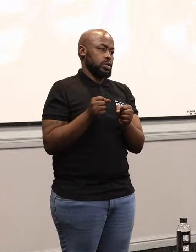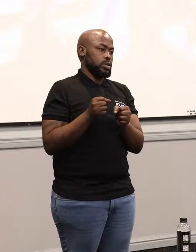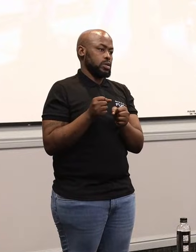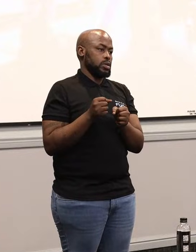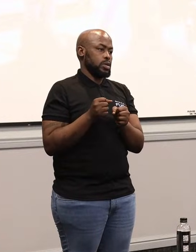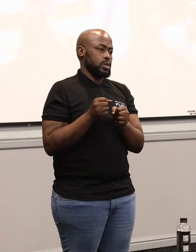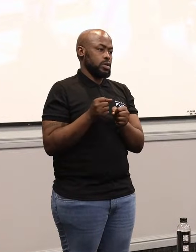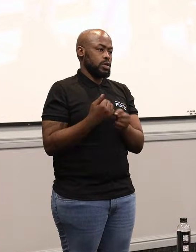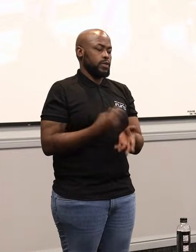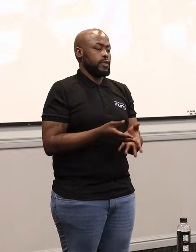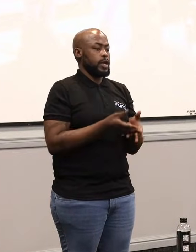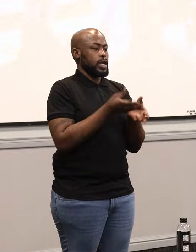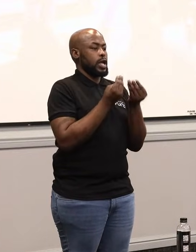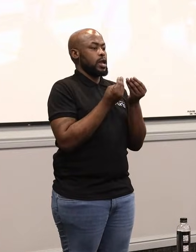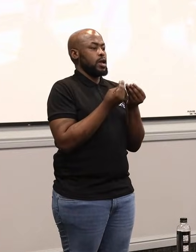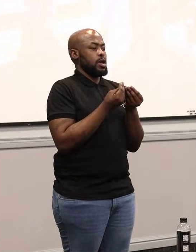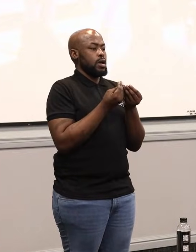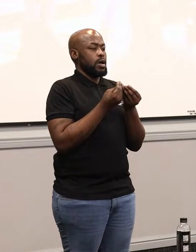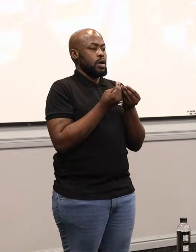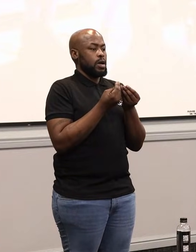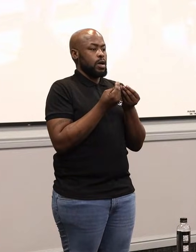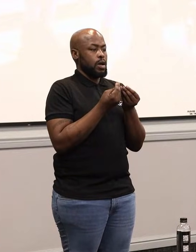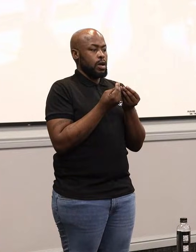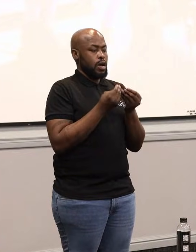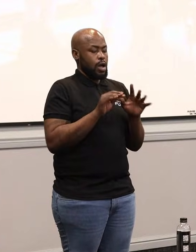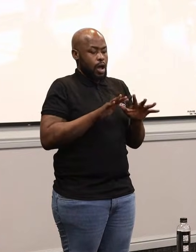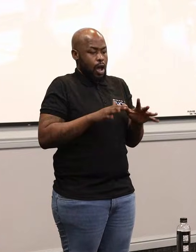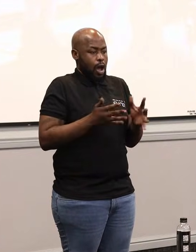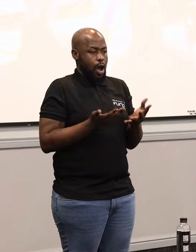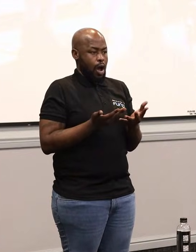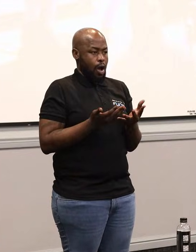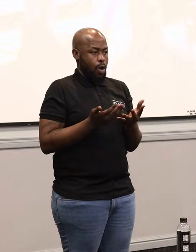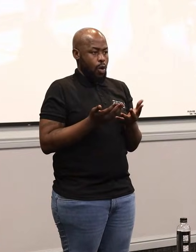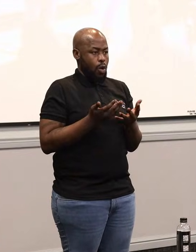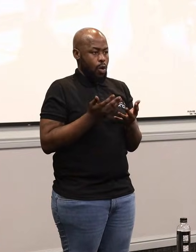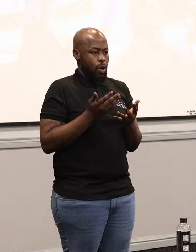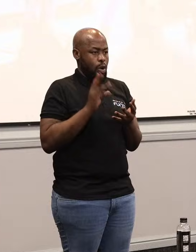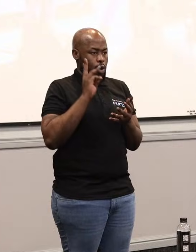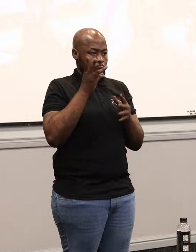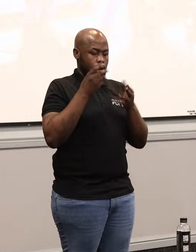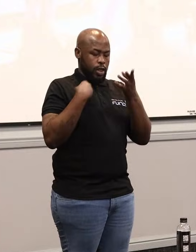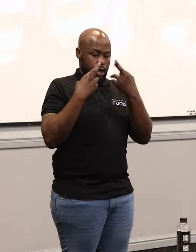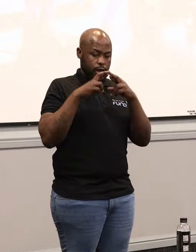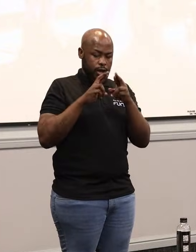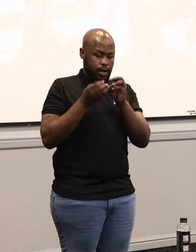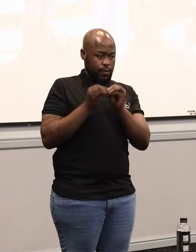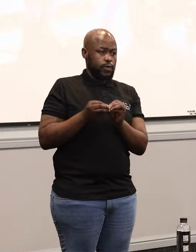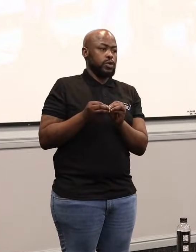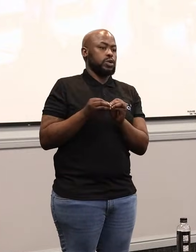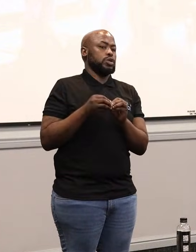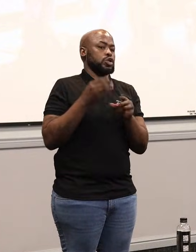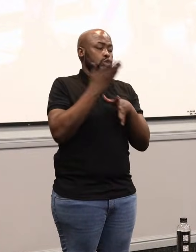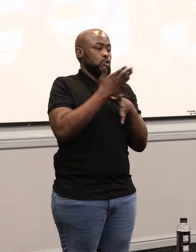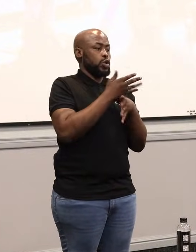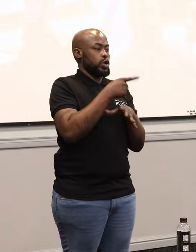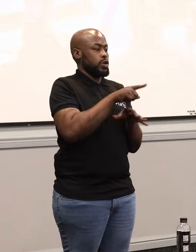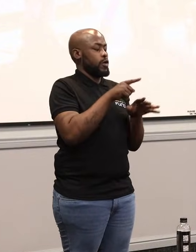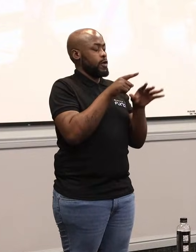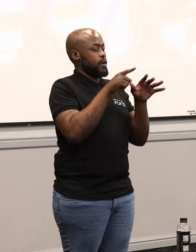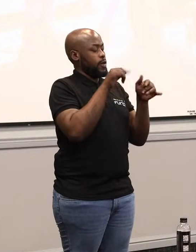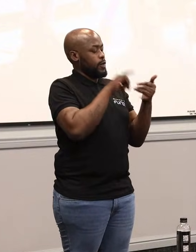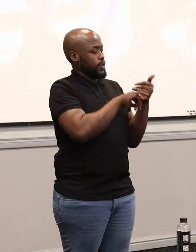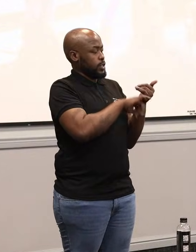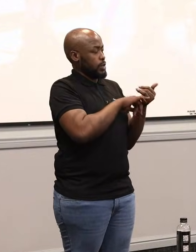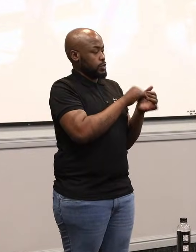with recommendations on how do they intend to review the weightings of the subjects.